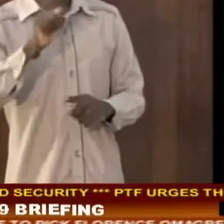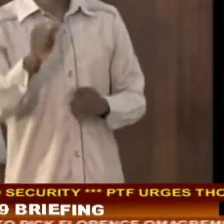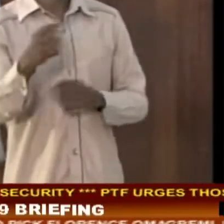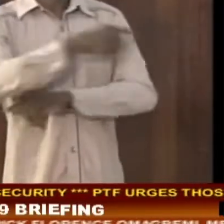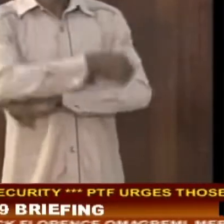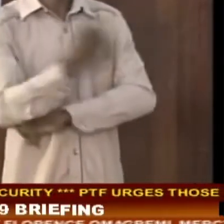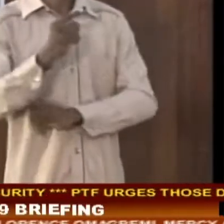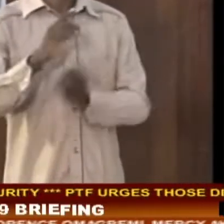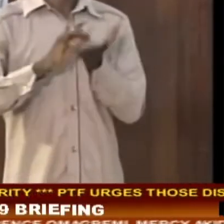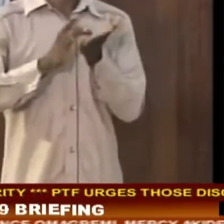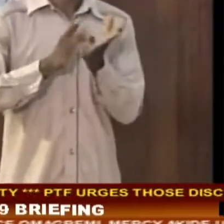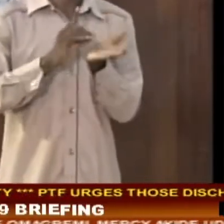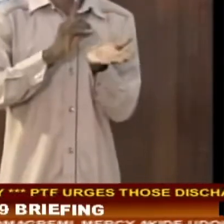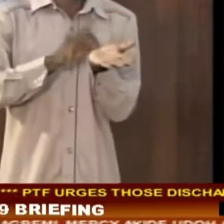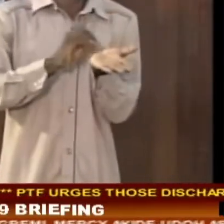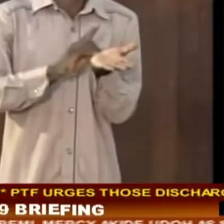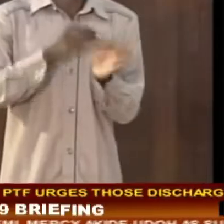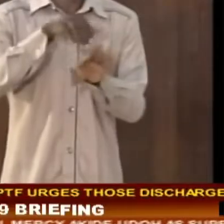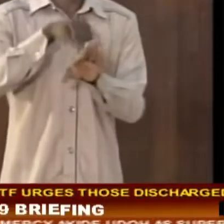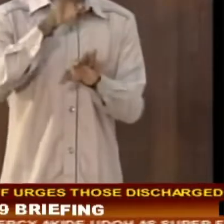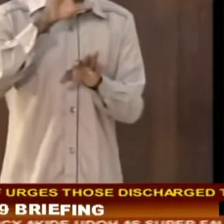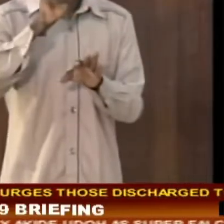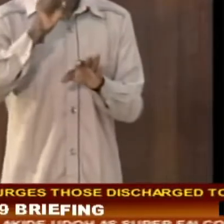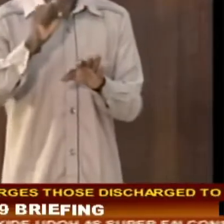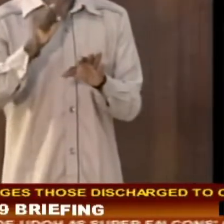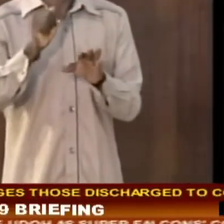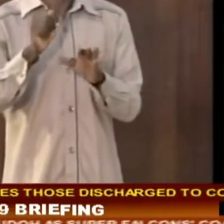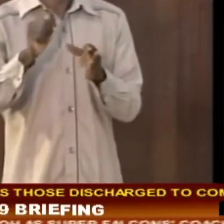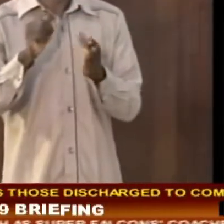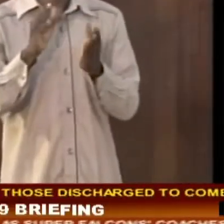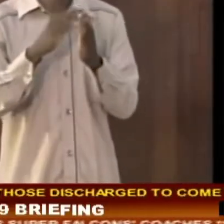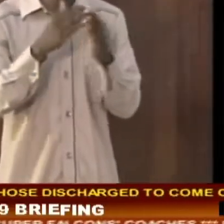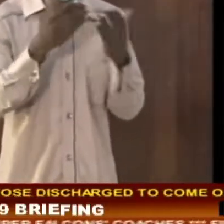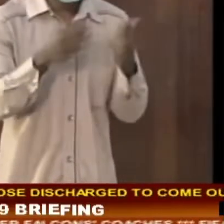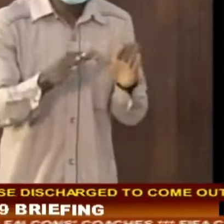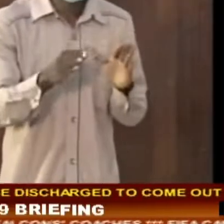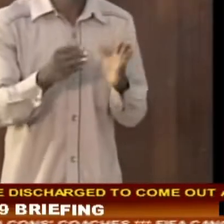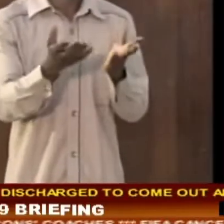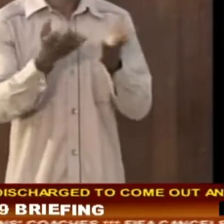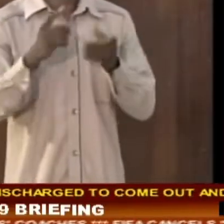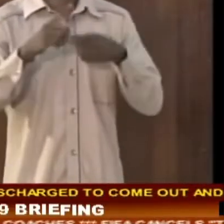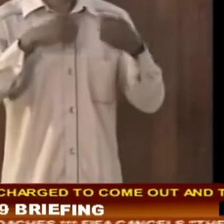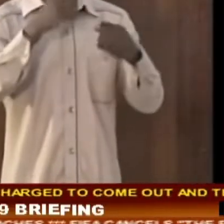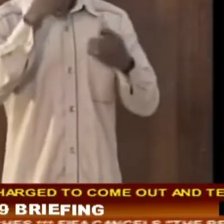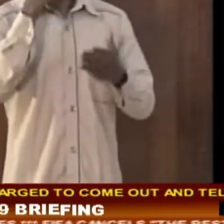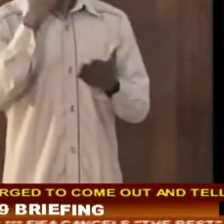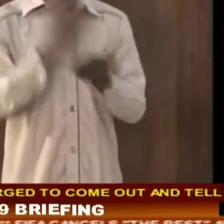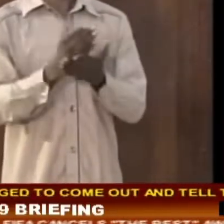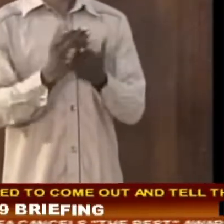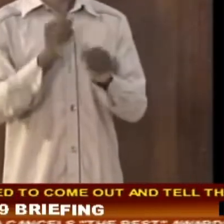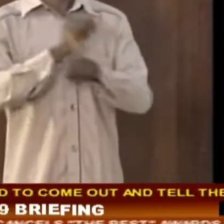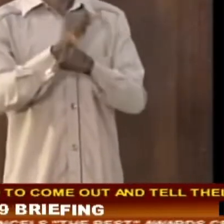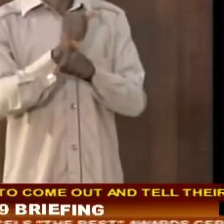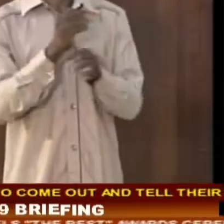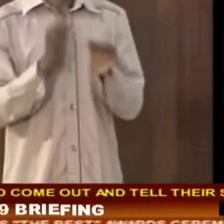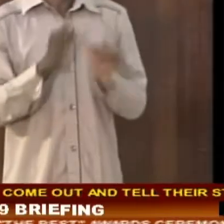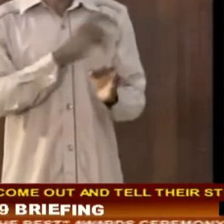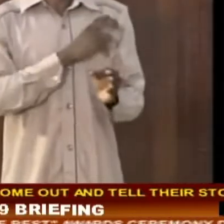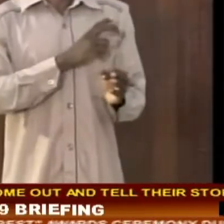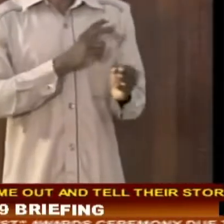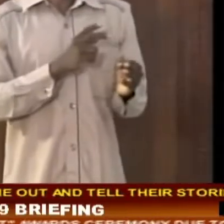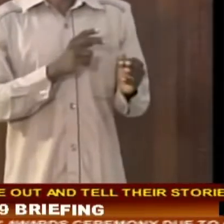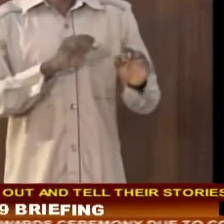doctors in the fct held a briefing and they threatening to go on strike if the harassments by security agencies do not stop they say